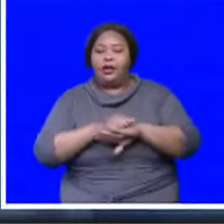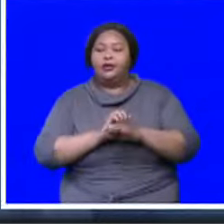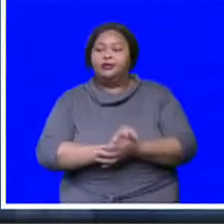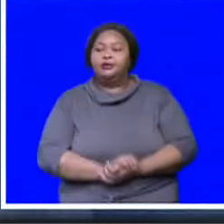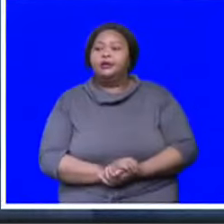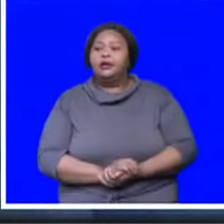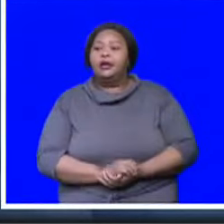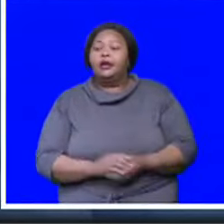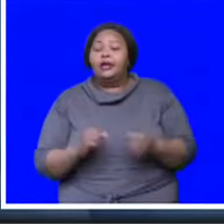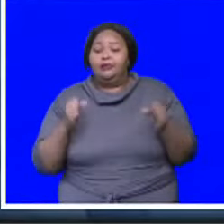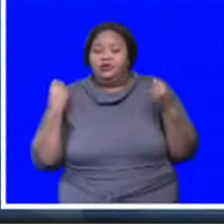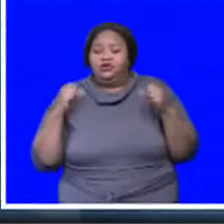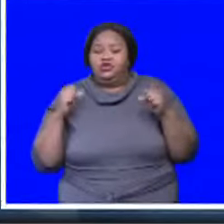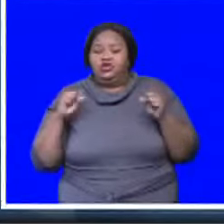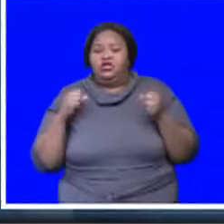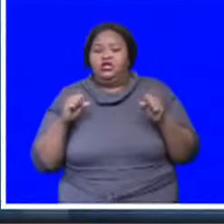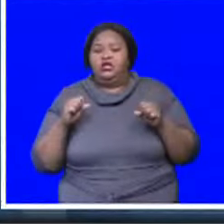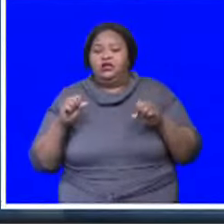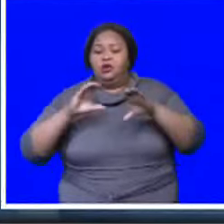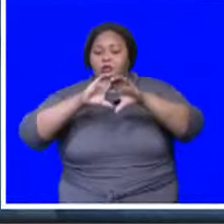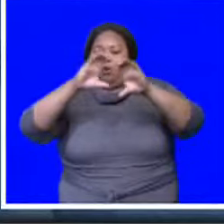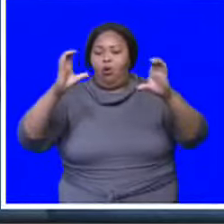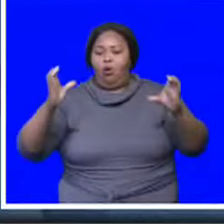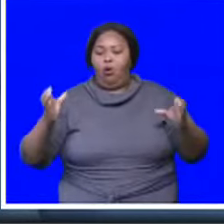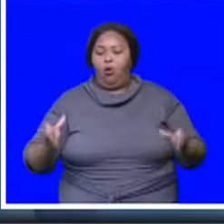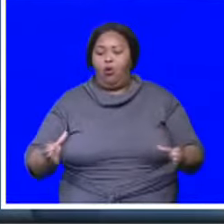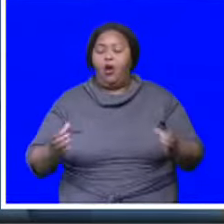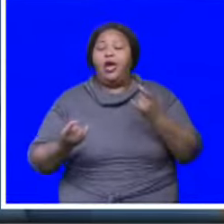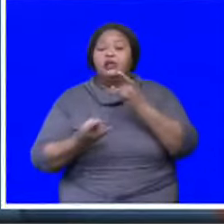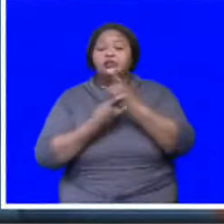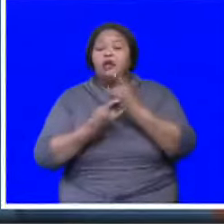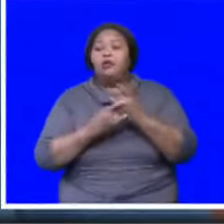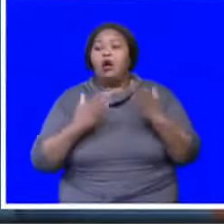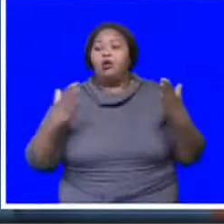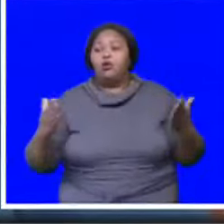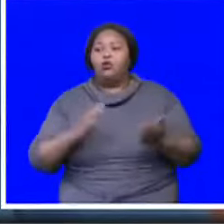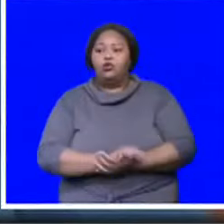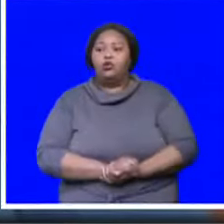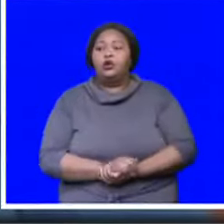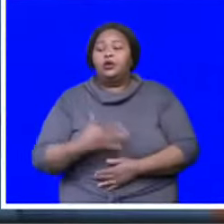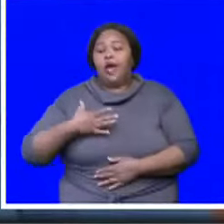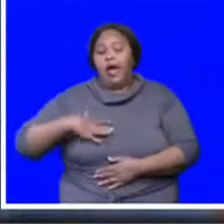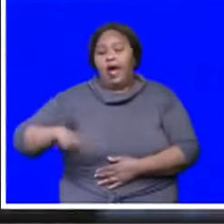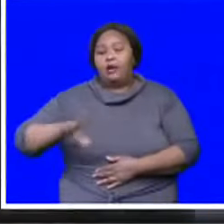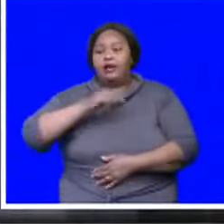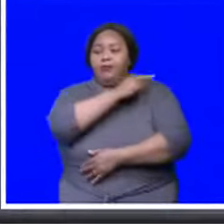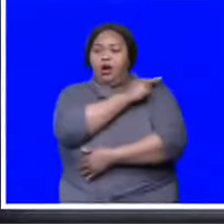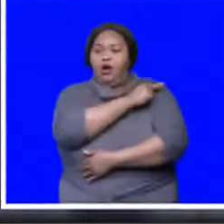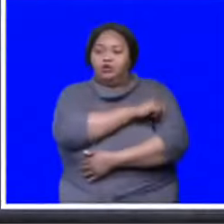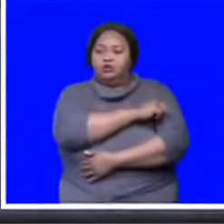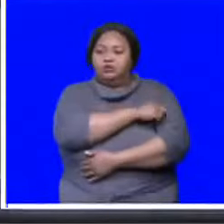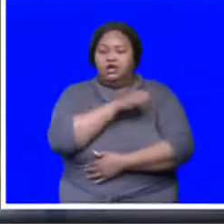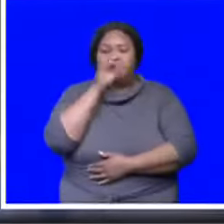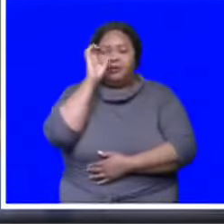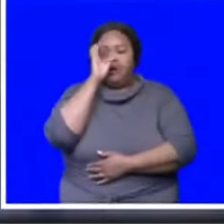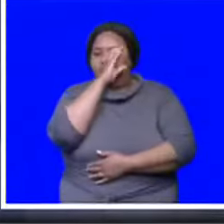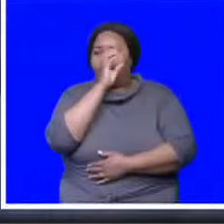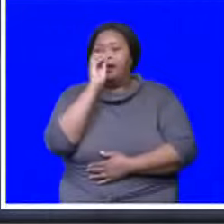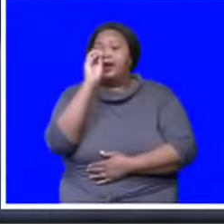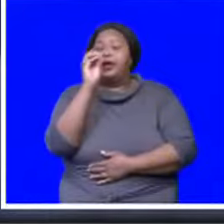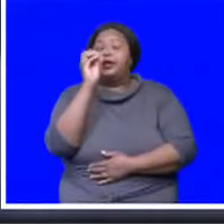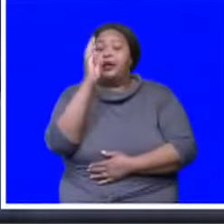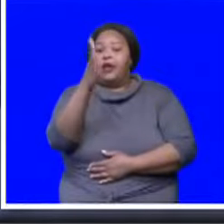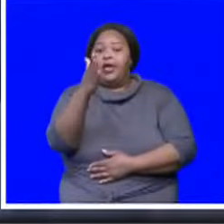naletinye tibhedlela nangabe nabona emakhaya nakhona khona bese kumikisa letinye tibhedlela titawuba nako. British High